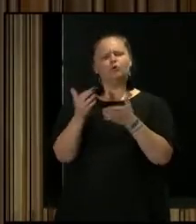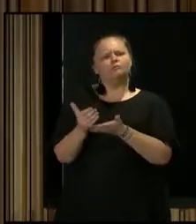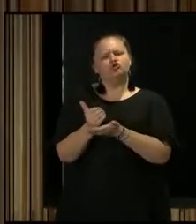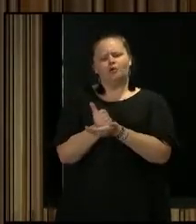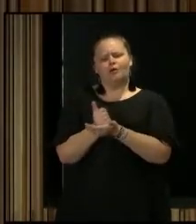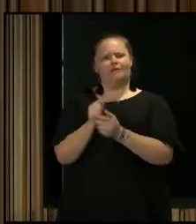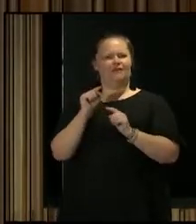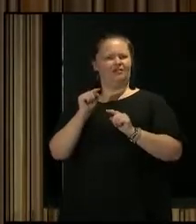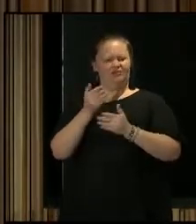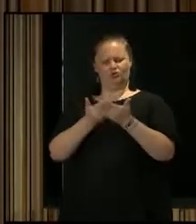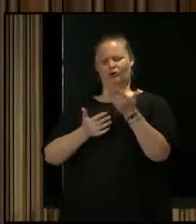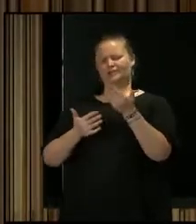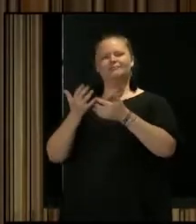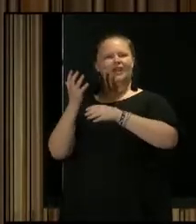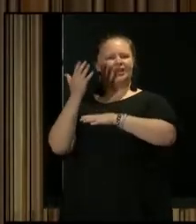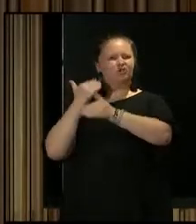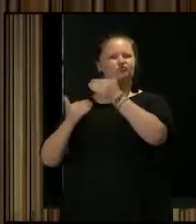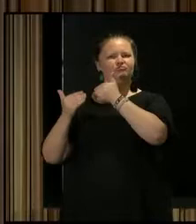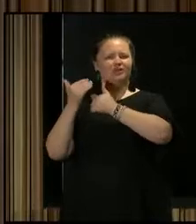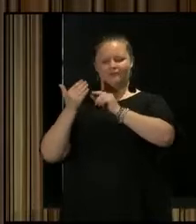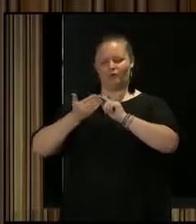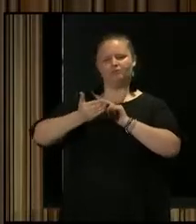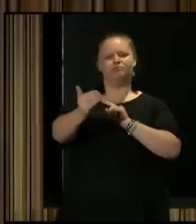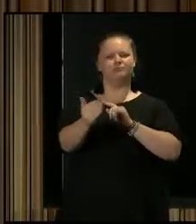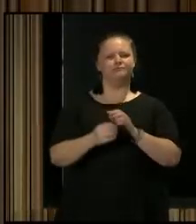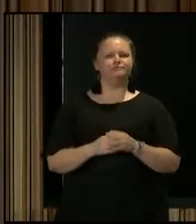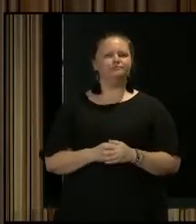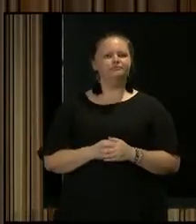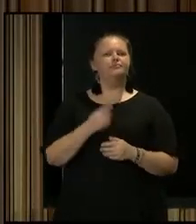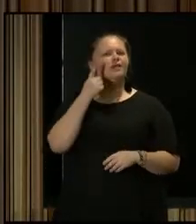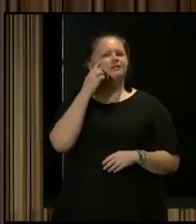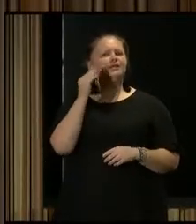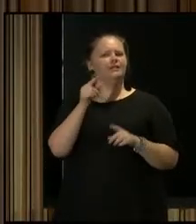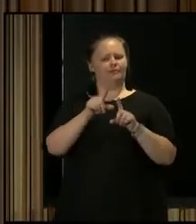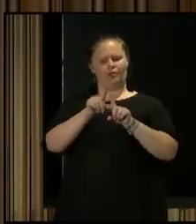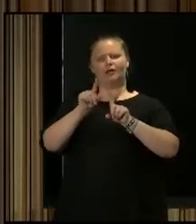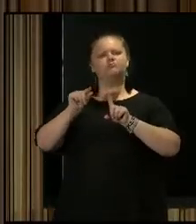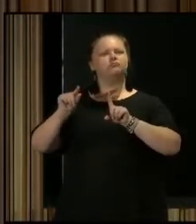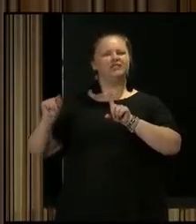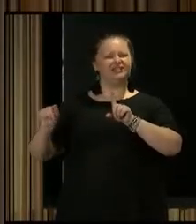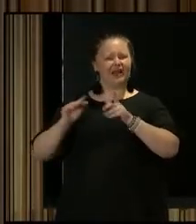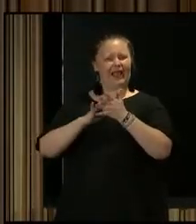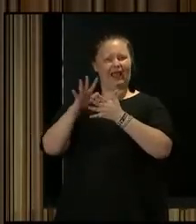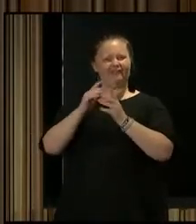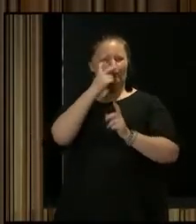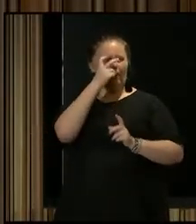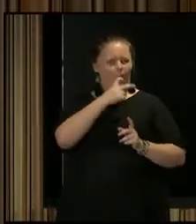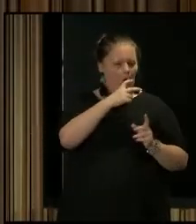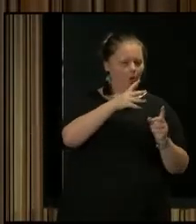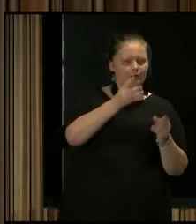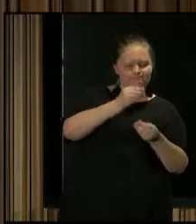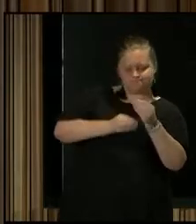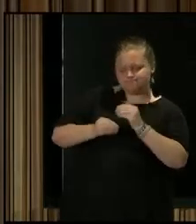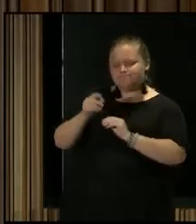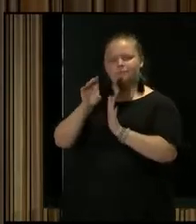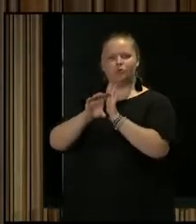And you've seen some of the images on the screen earlier of some of the digitisation of Queensland's history that we've been doing with the fundraising that we've been